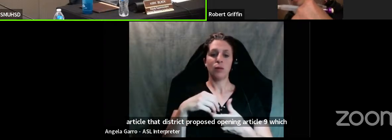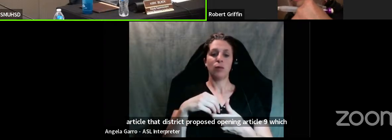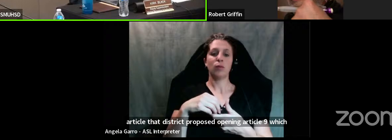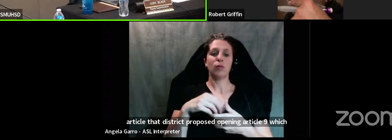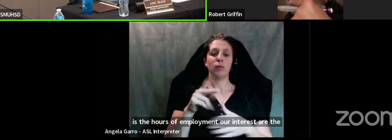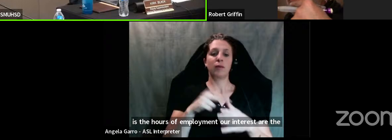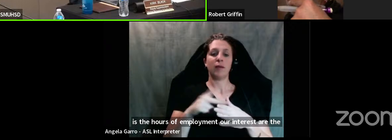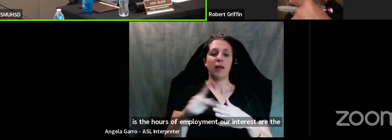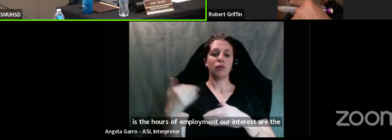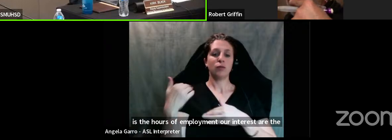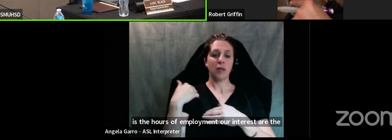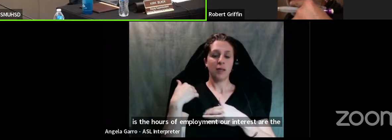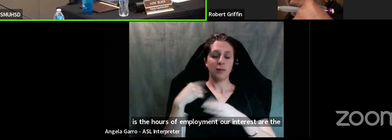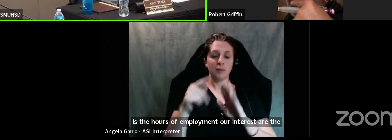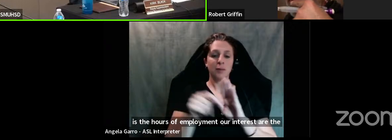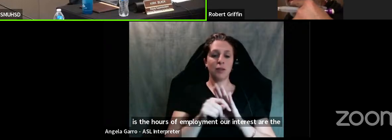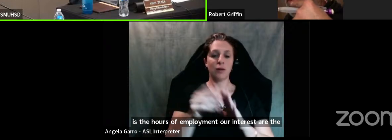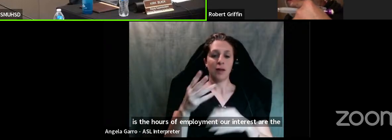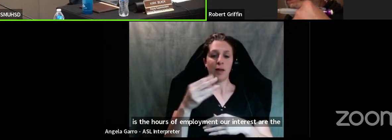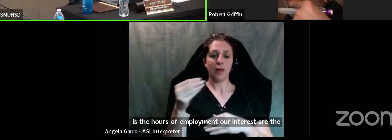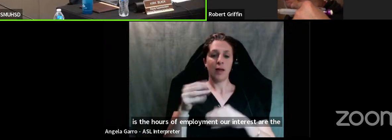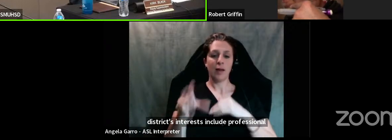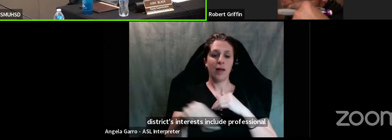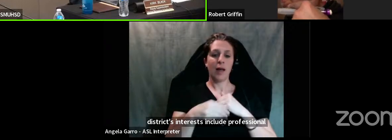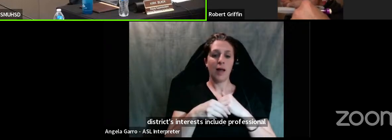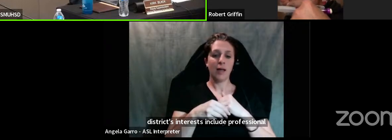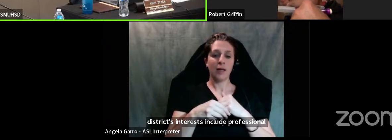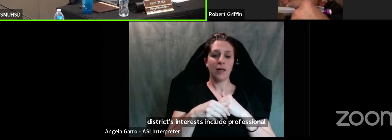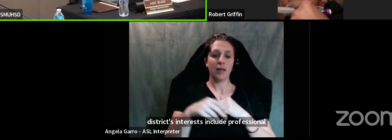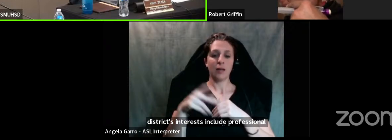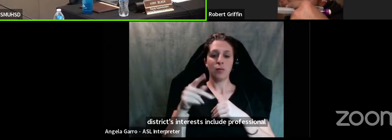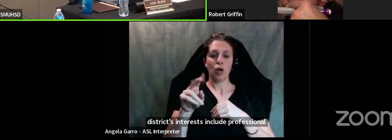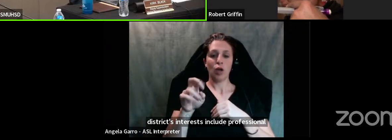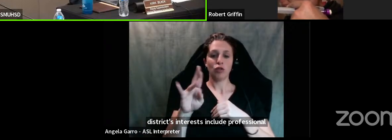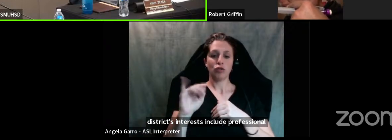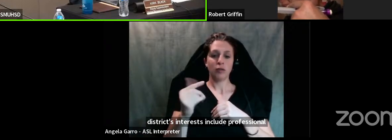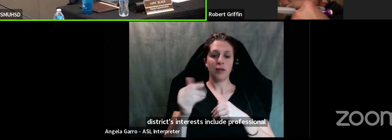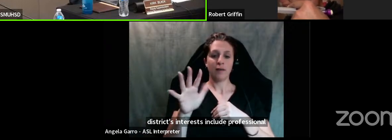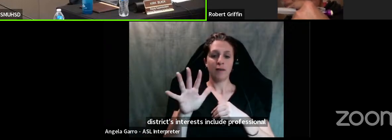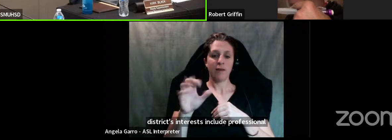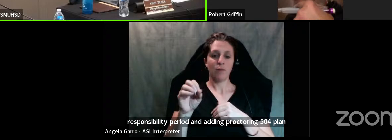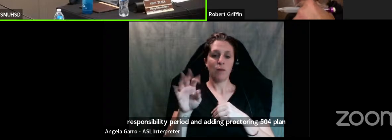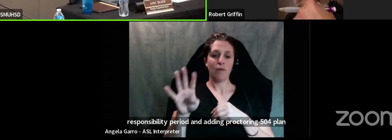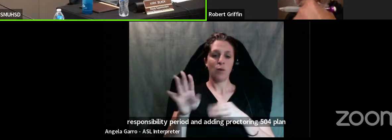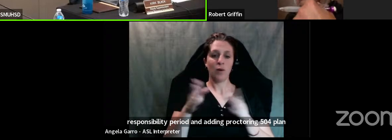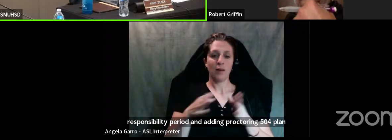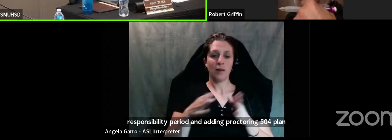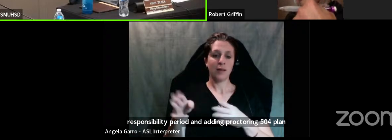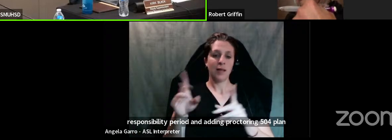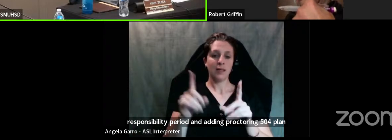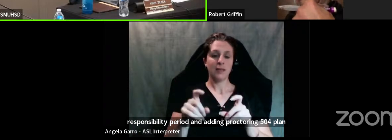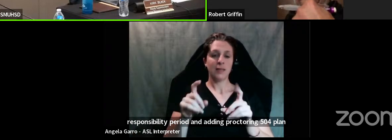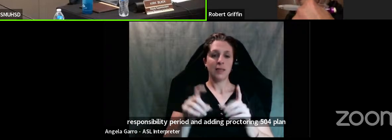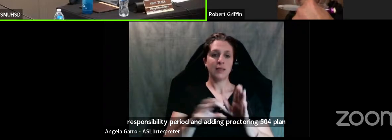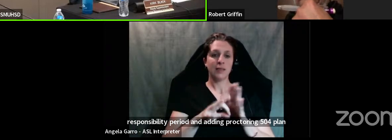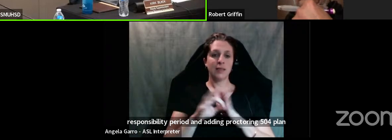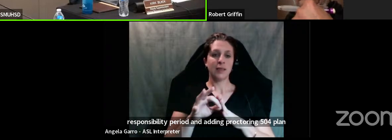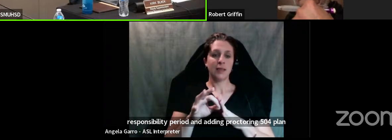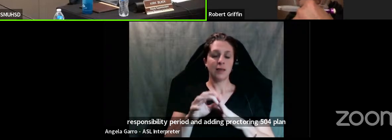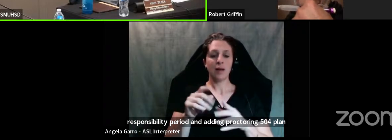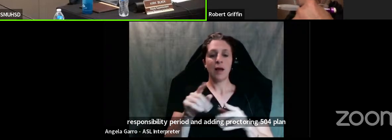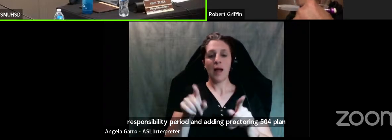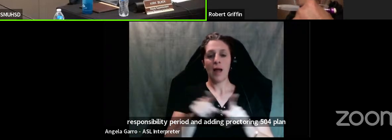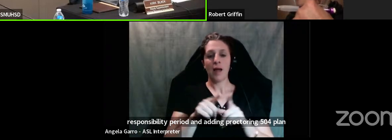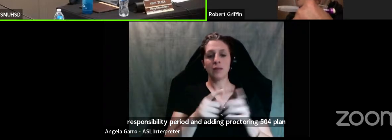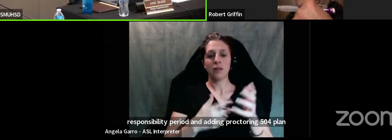professional responsibility period and adding proctoring 504 plan tests as an accommodation for